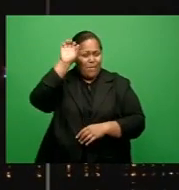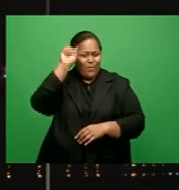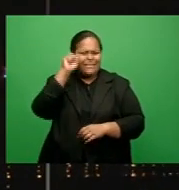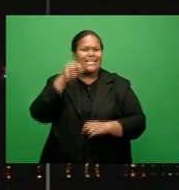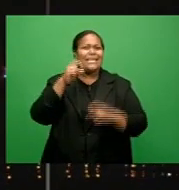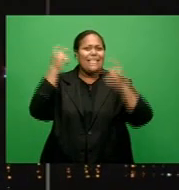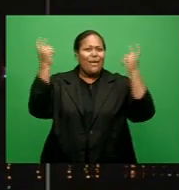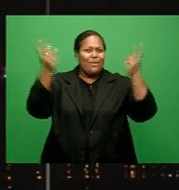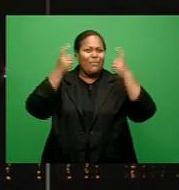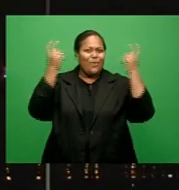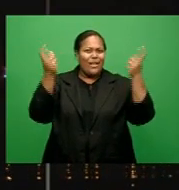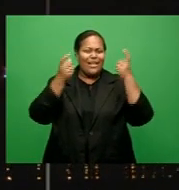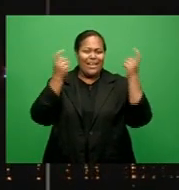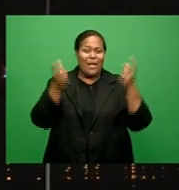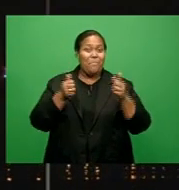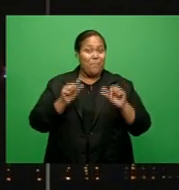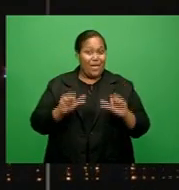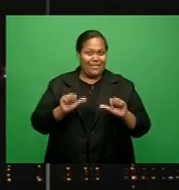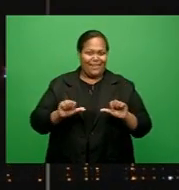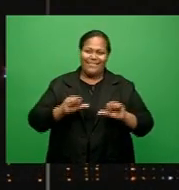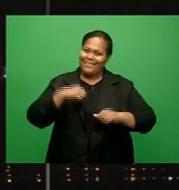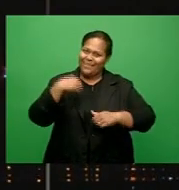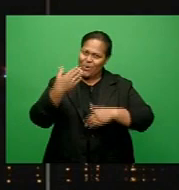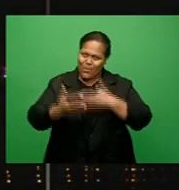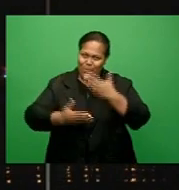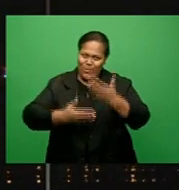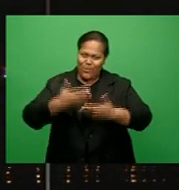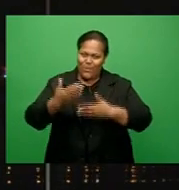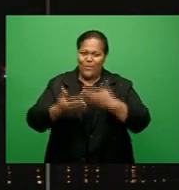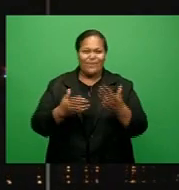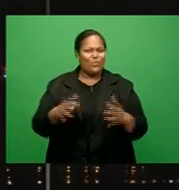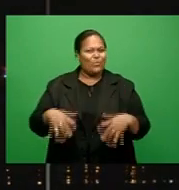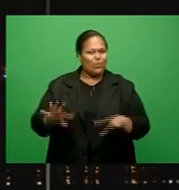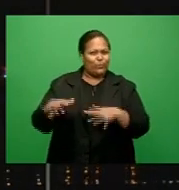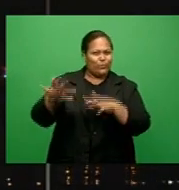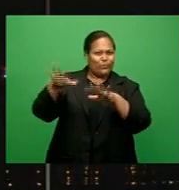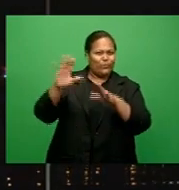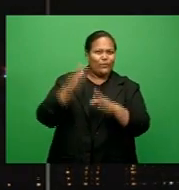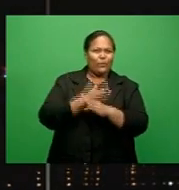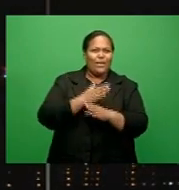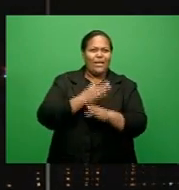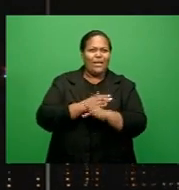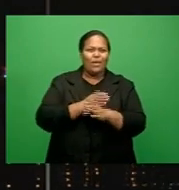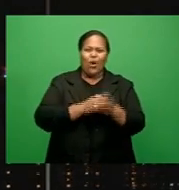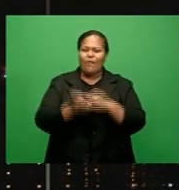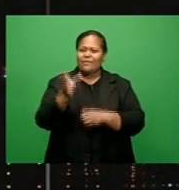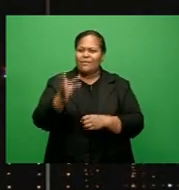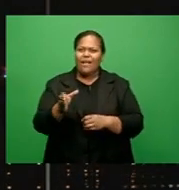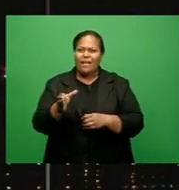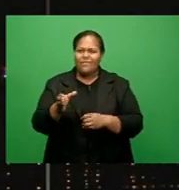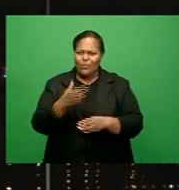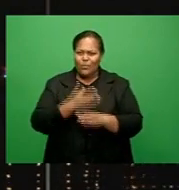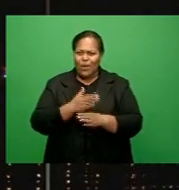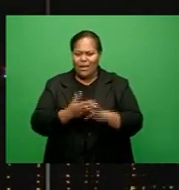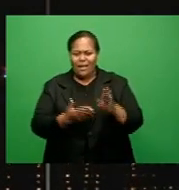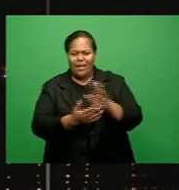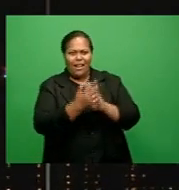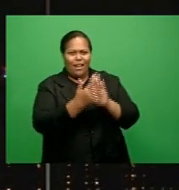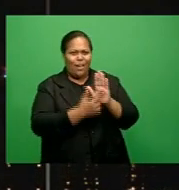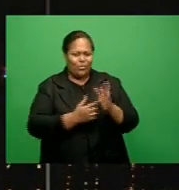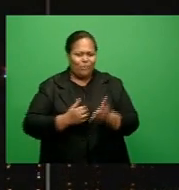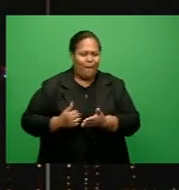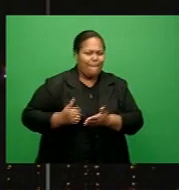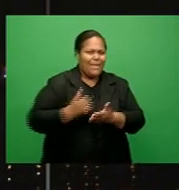Ceremony, President Major General retired Chiochi Konrote commended the efforts by the officers to uphold the rule of law. Sainiani